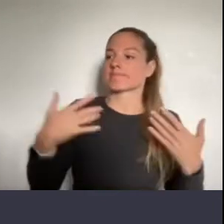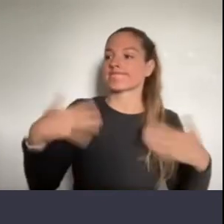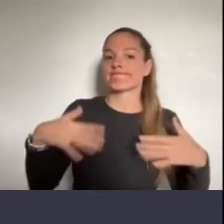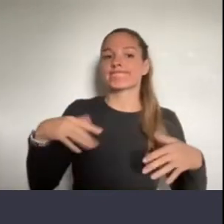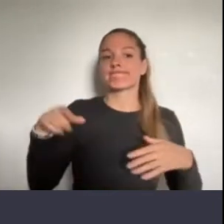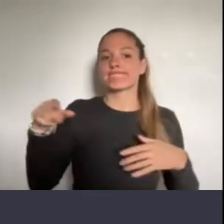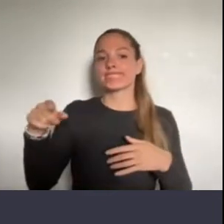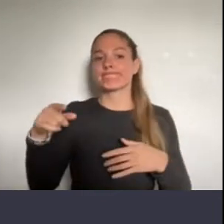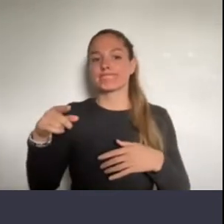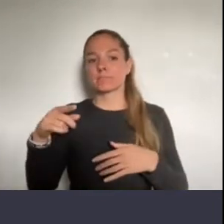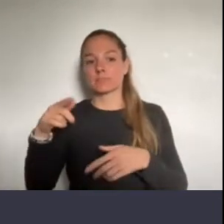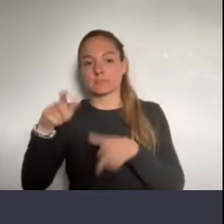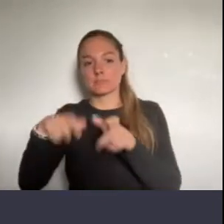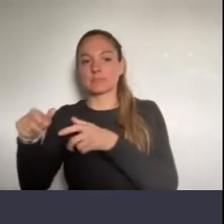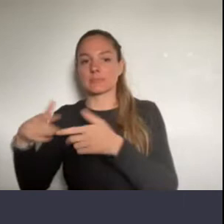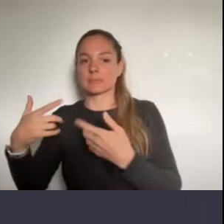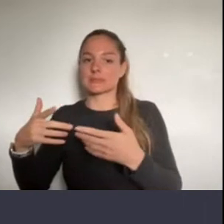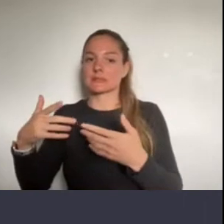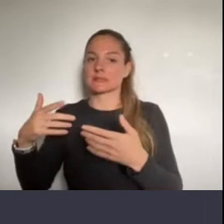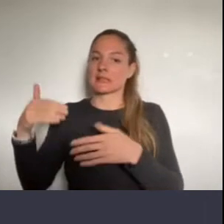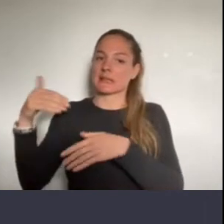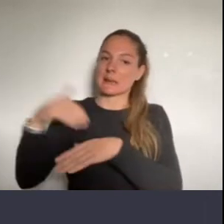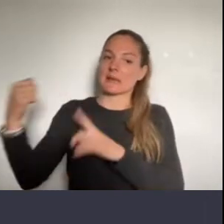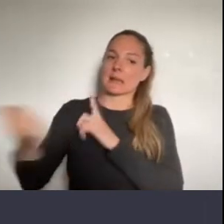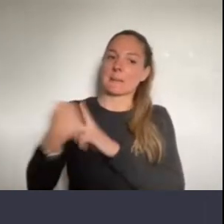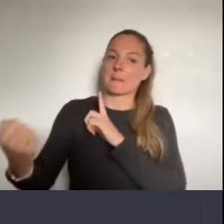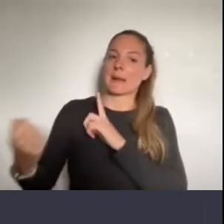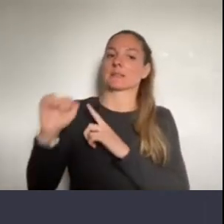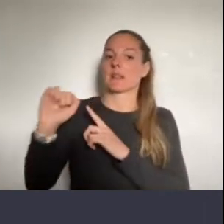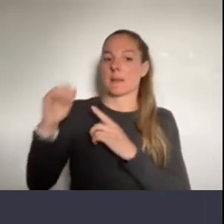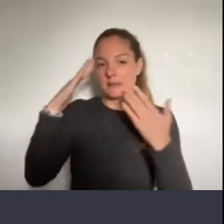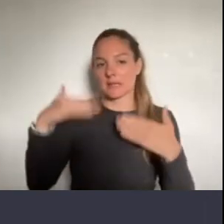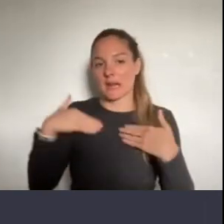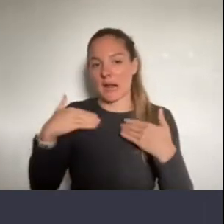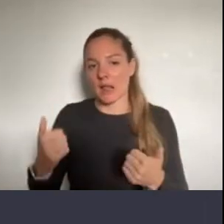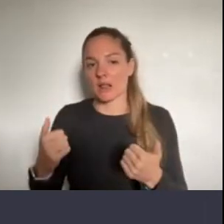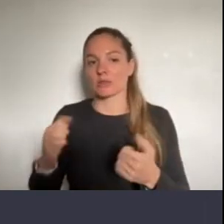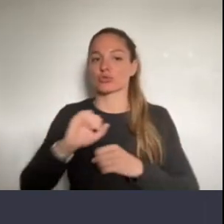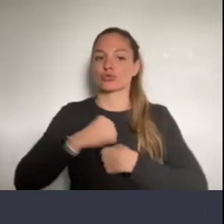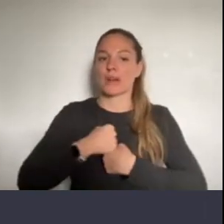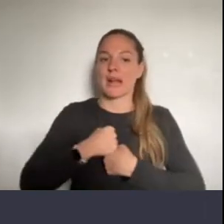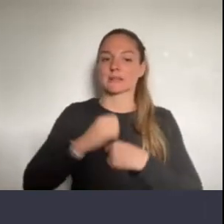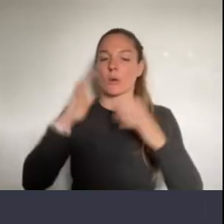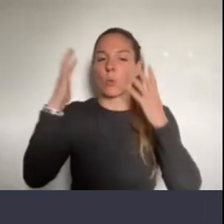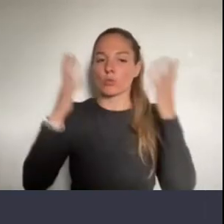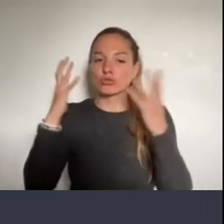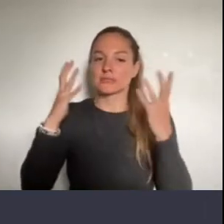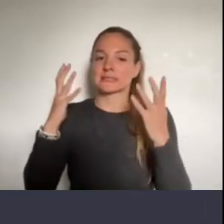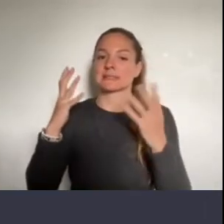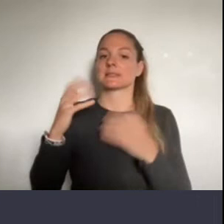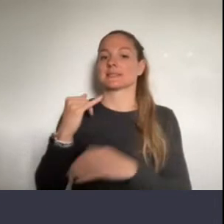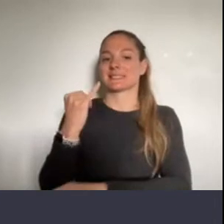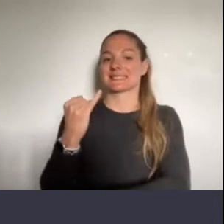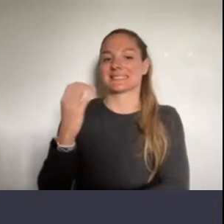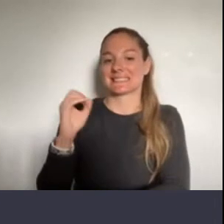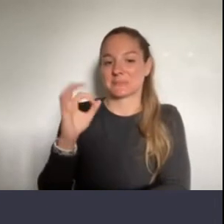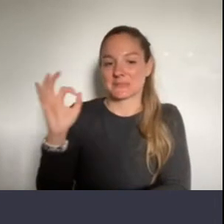health, with most experiencing anxiety at 61%, stress and worry at 60%, and depression at